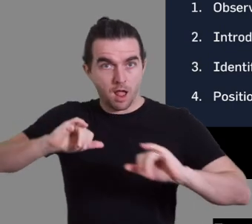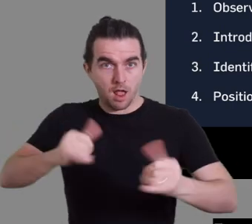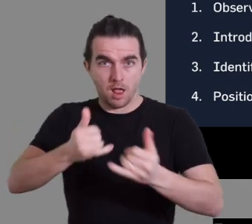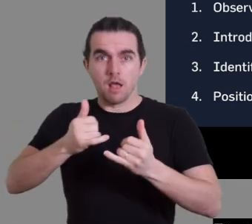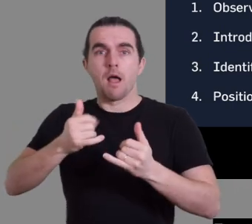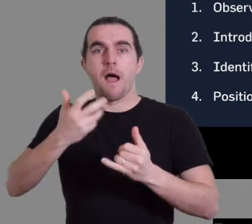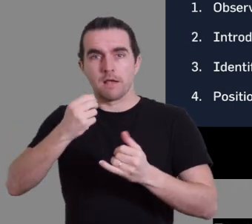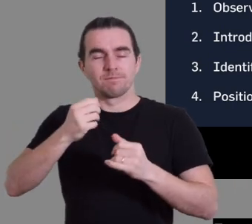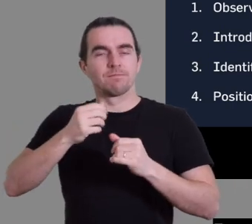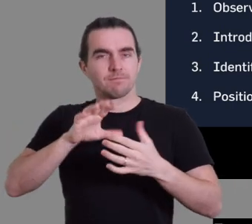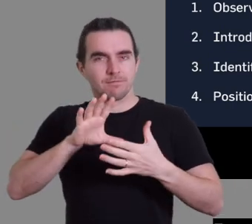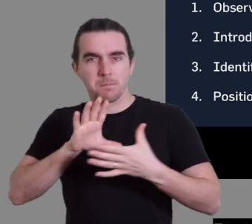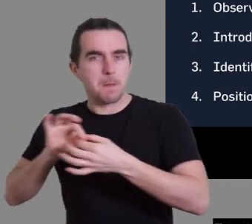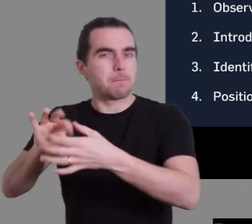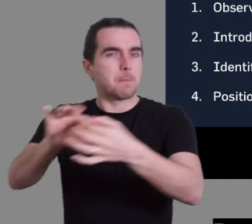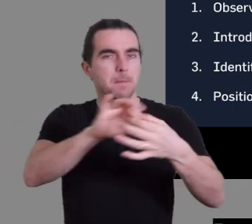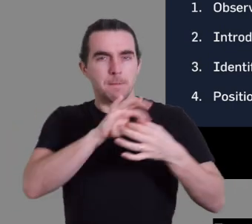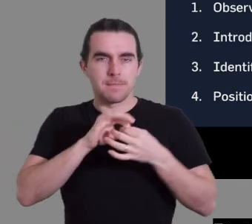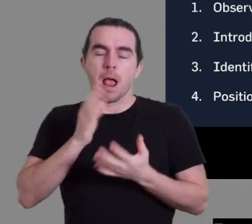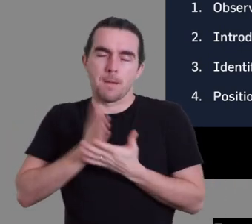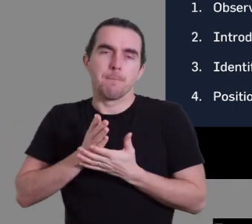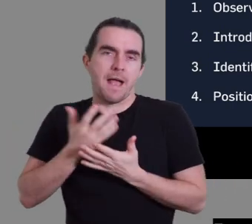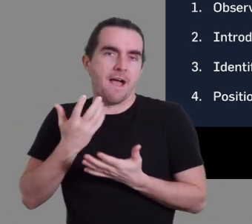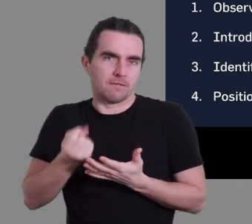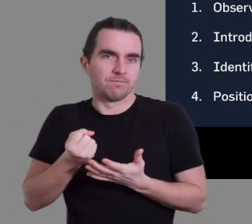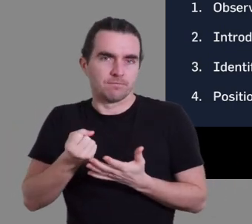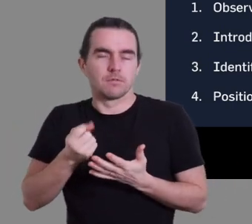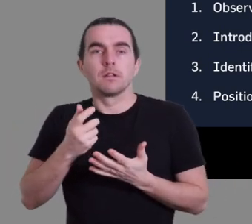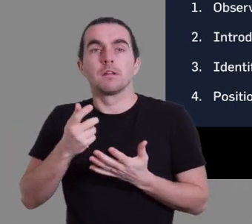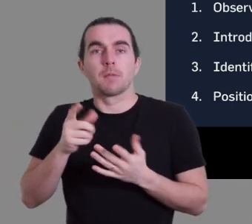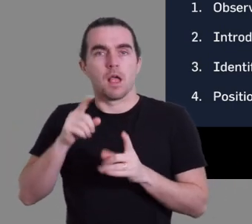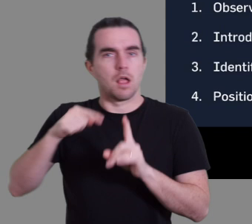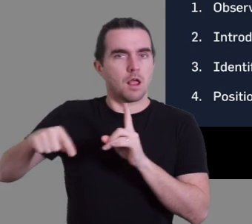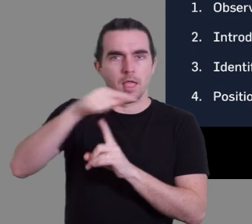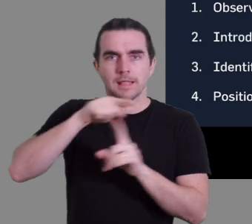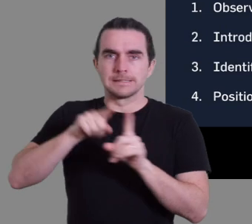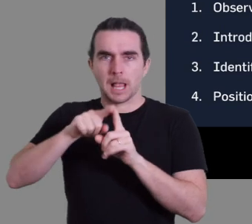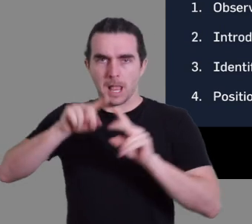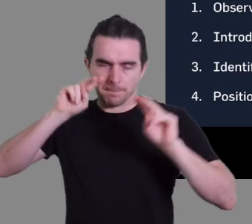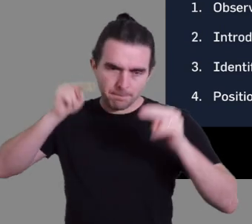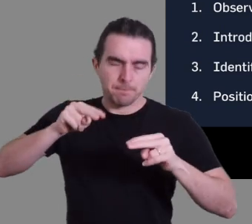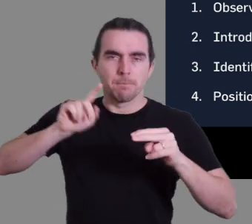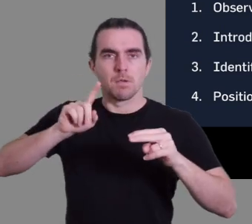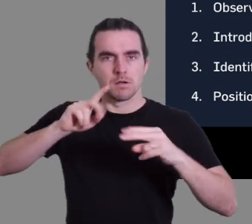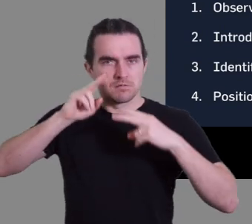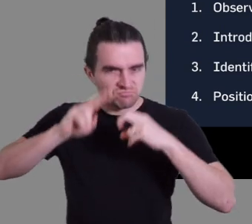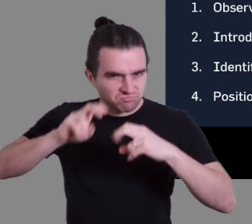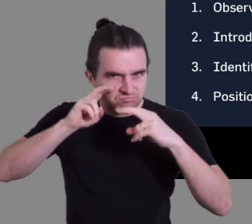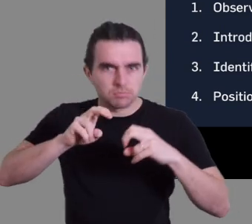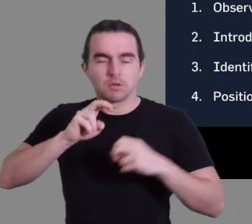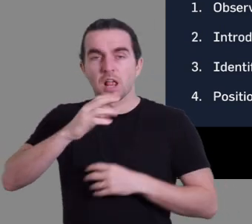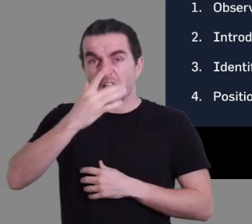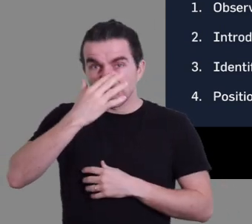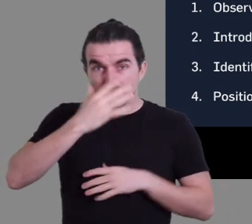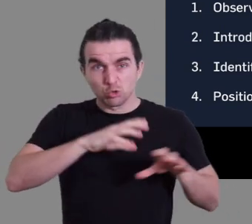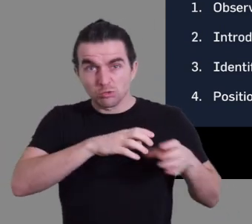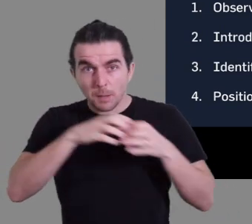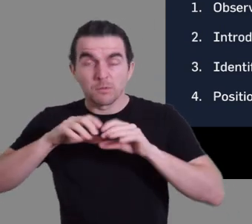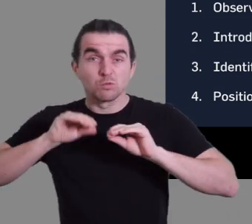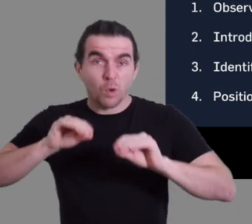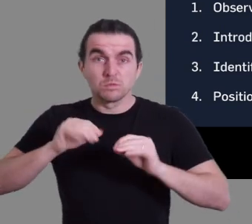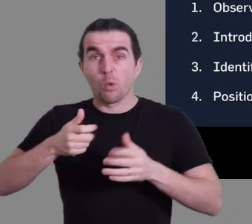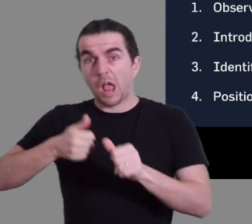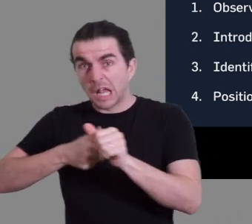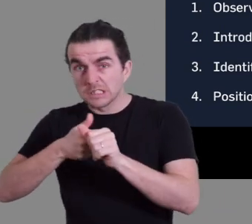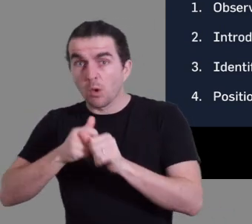this allows definitely an interdisciplinary team to all get the same focus with the analyst, the age group coaches, or